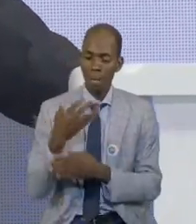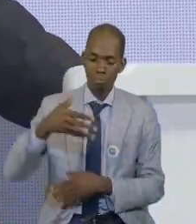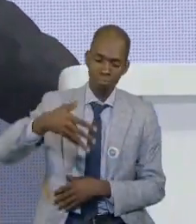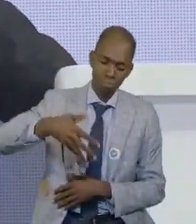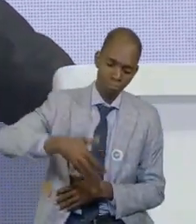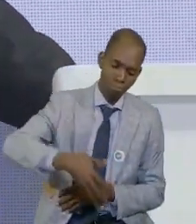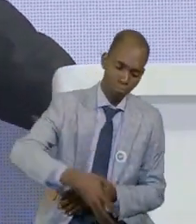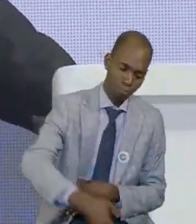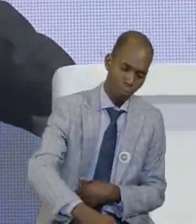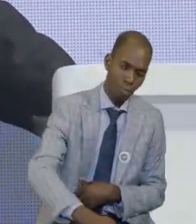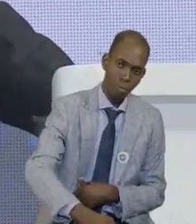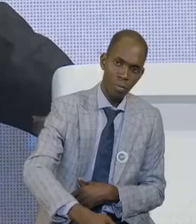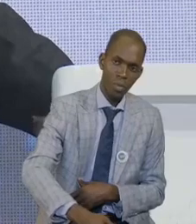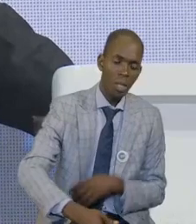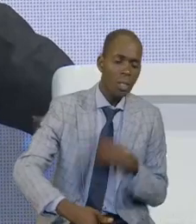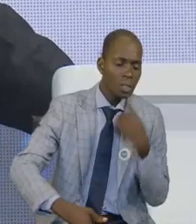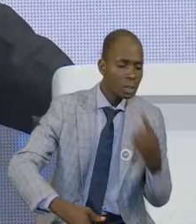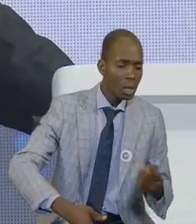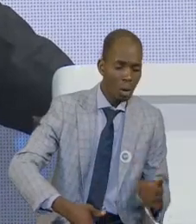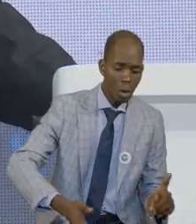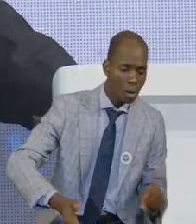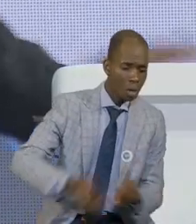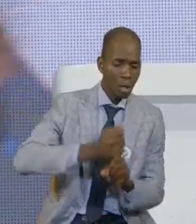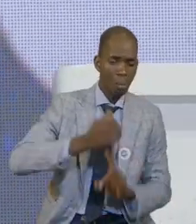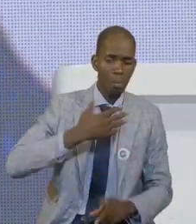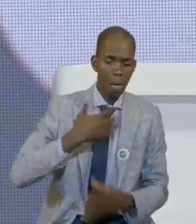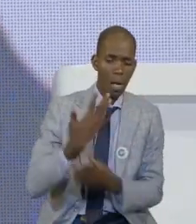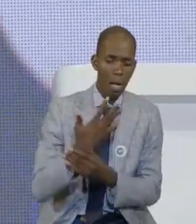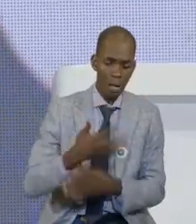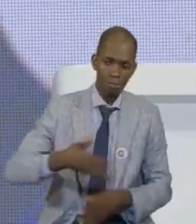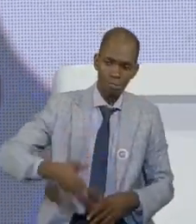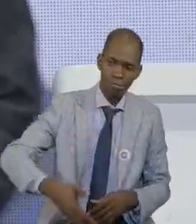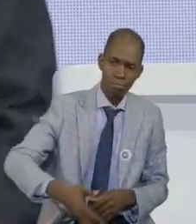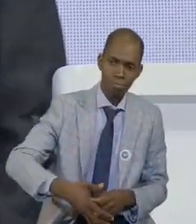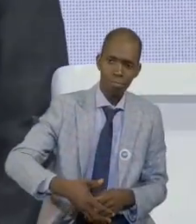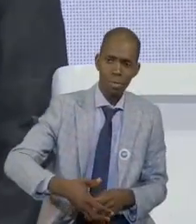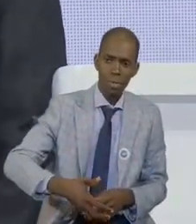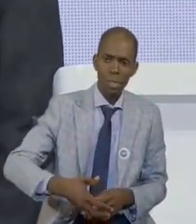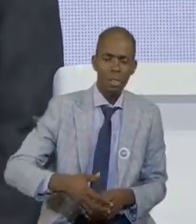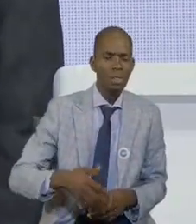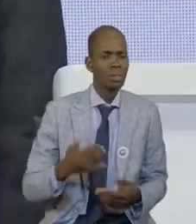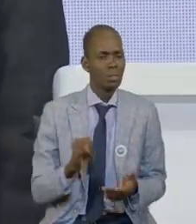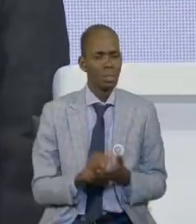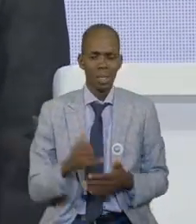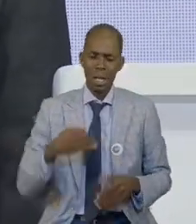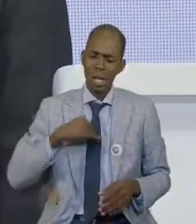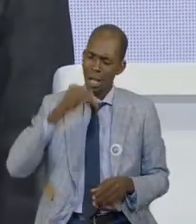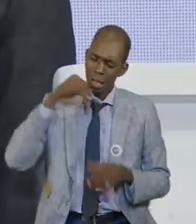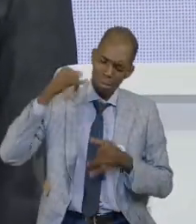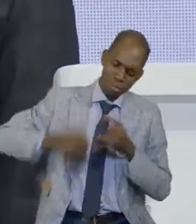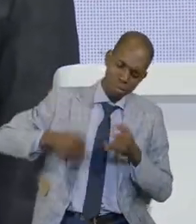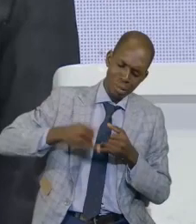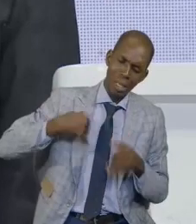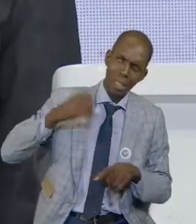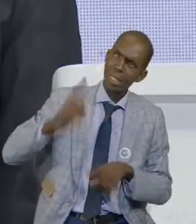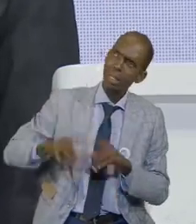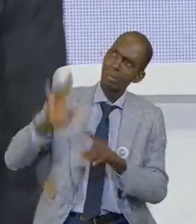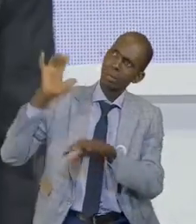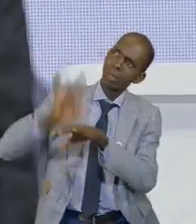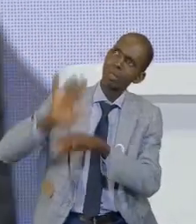he shouts hold my hand I am in the bottom of my hand cannot reach your hand